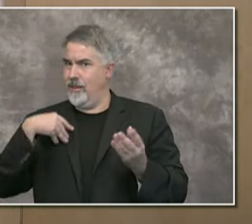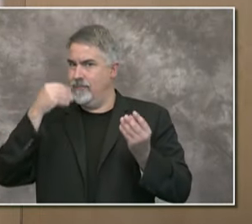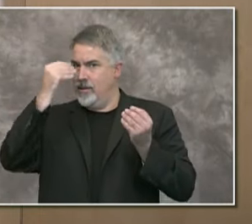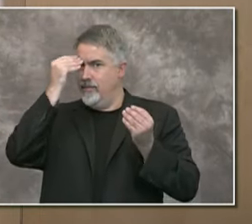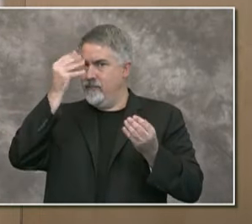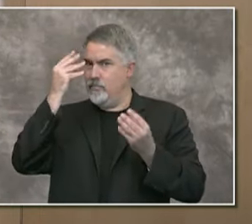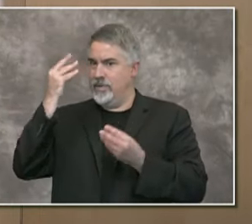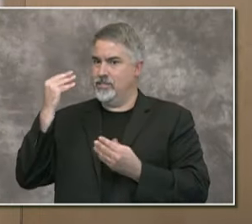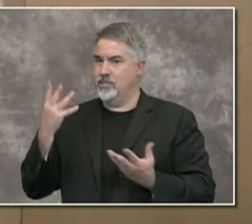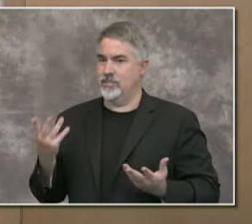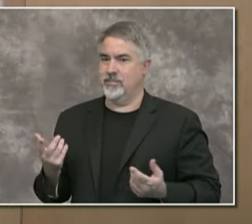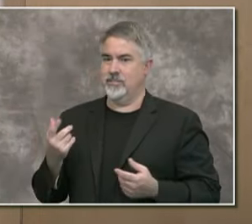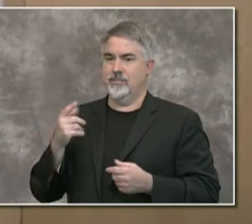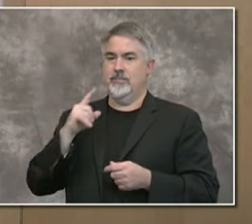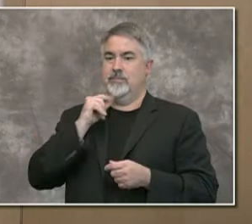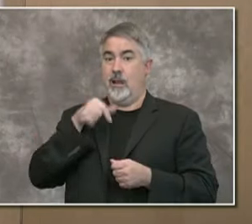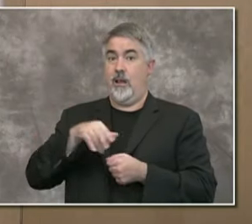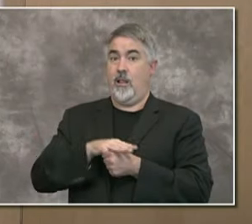local.